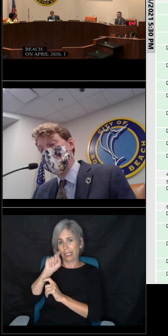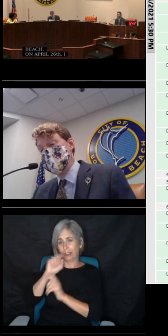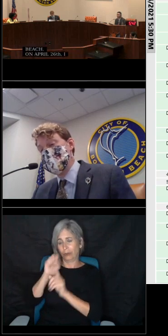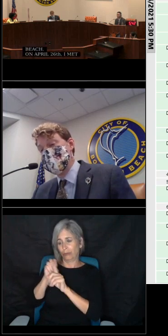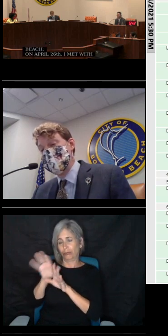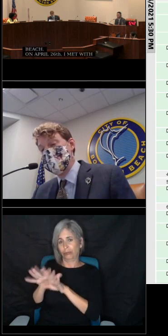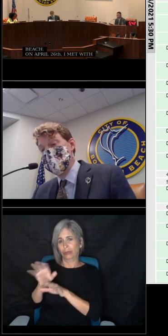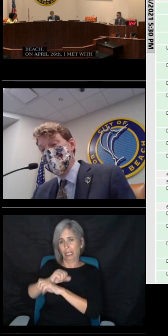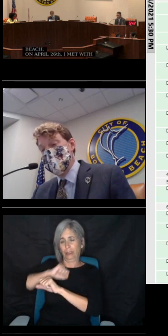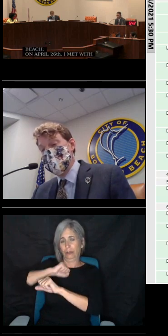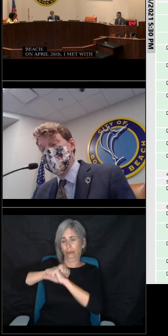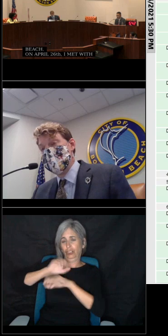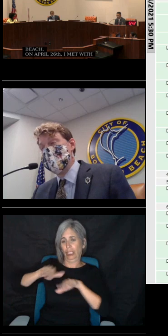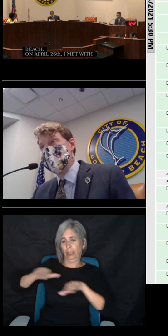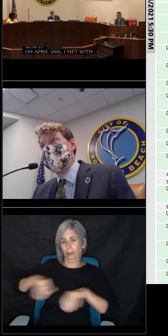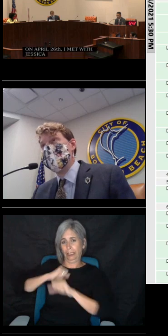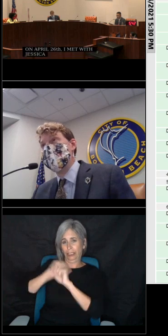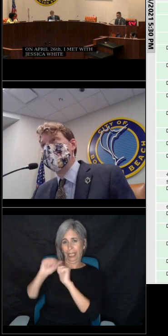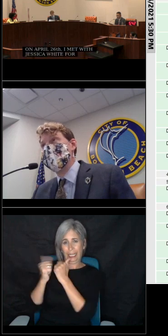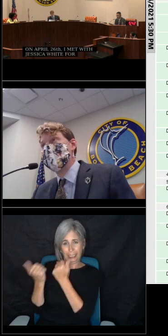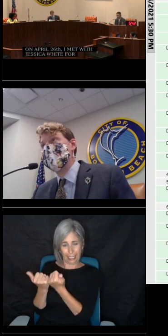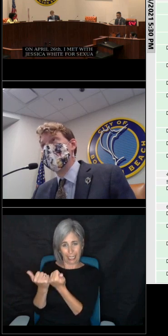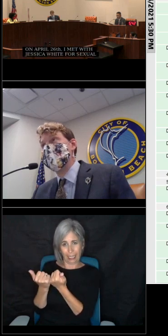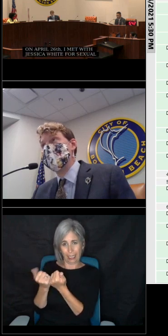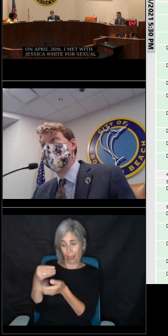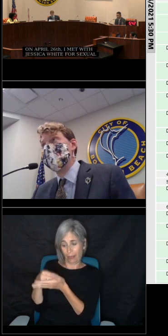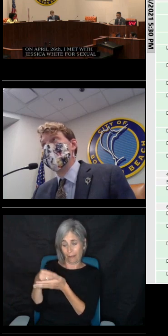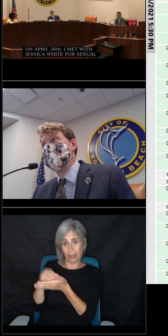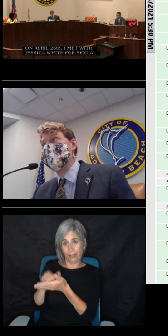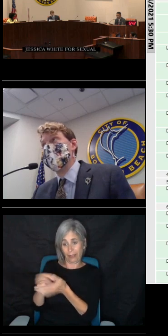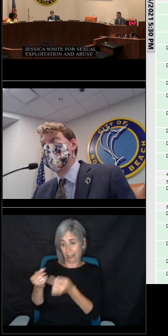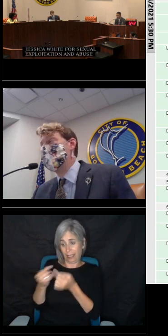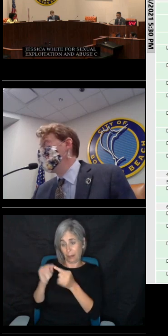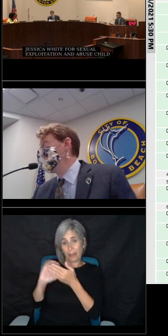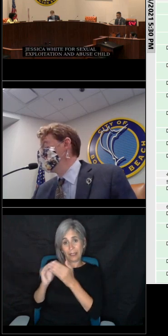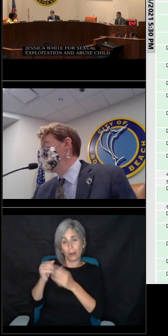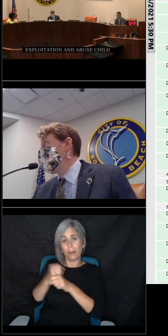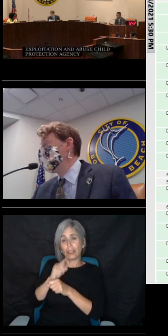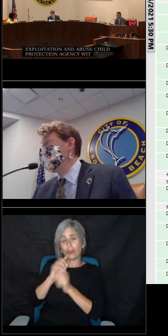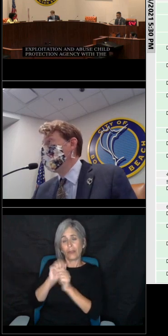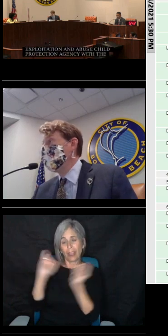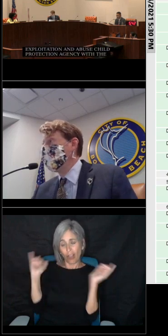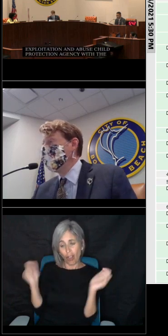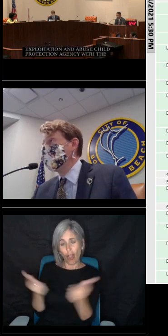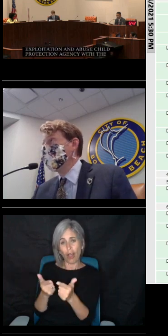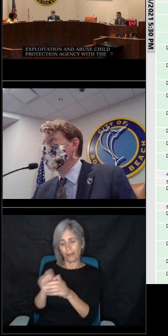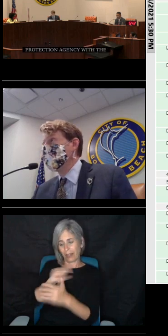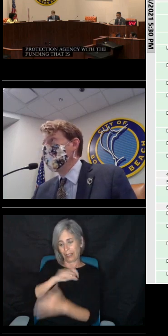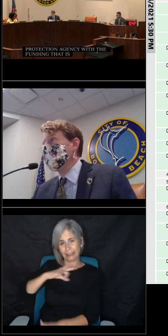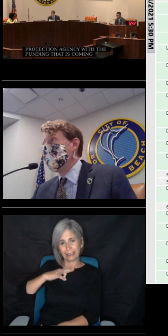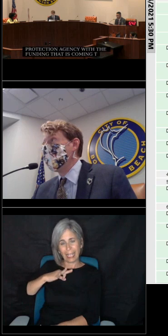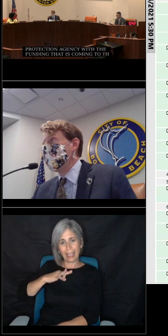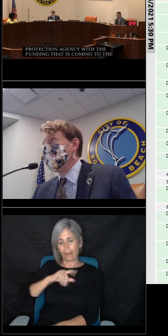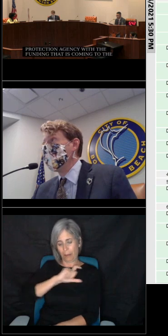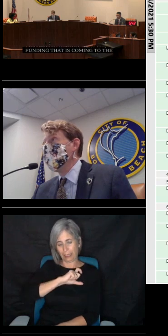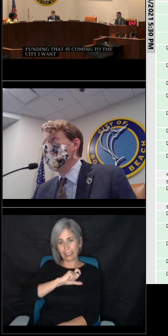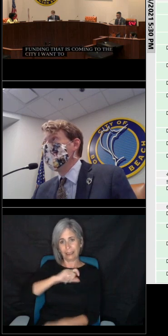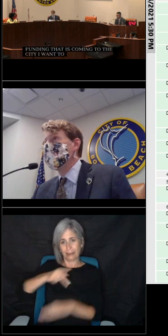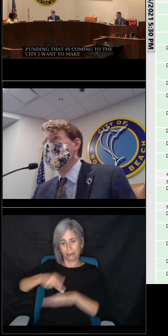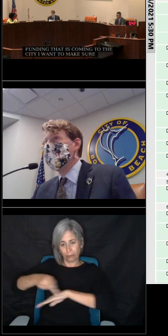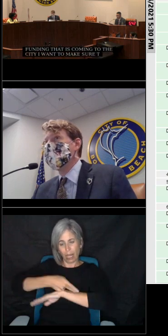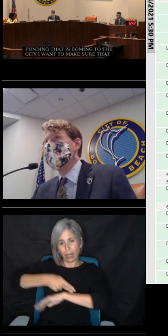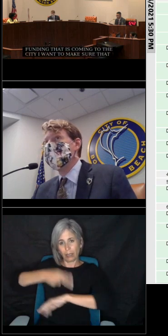Child Protection Agency. With the funding that is coming to the city, I want to make sure that all of our staff, police, Parks and Rec,